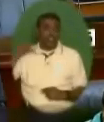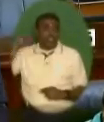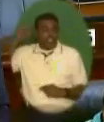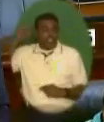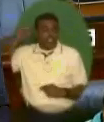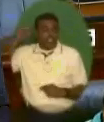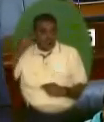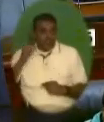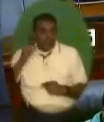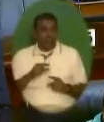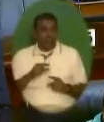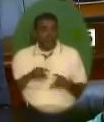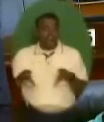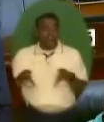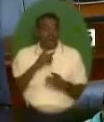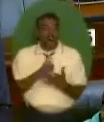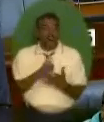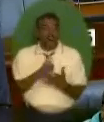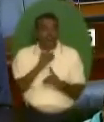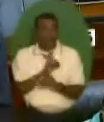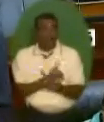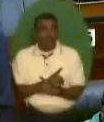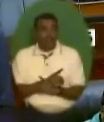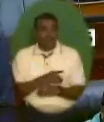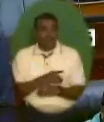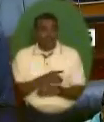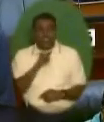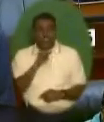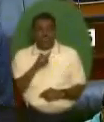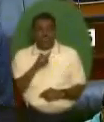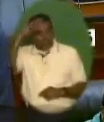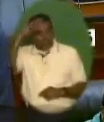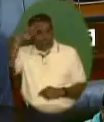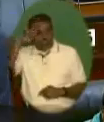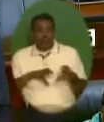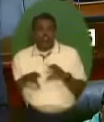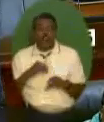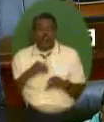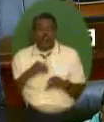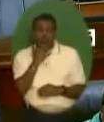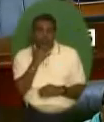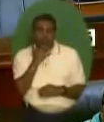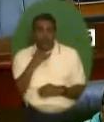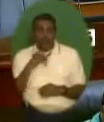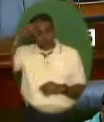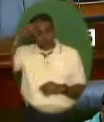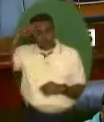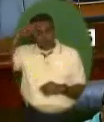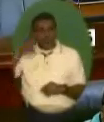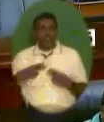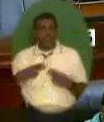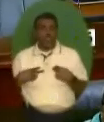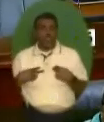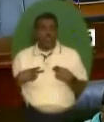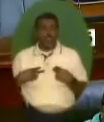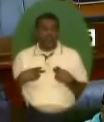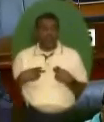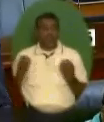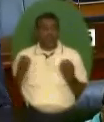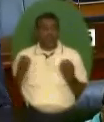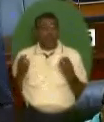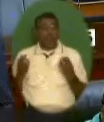government's inability to perform in the development program is inexcusable, given the unnecessary, deleterious effects